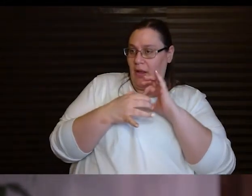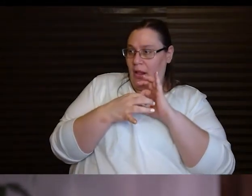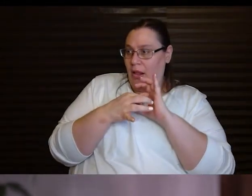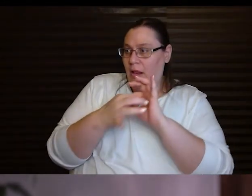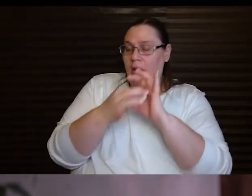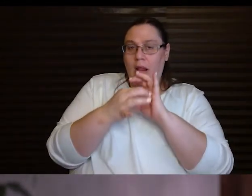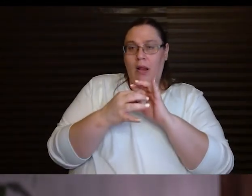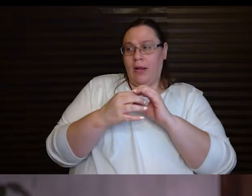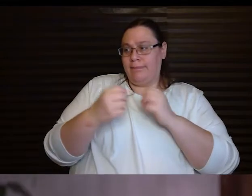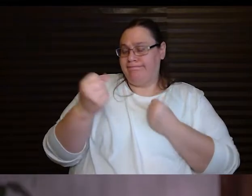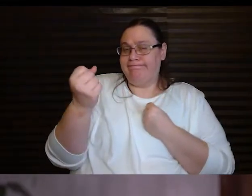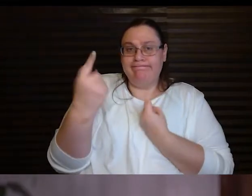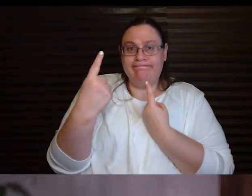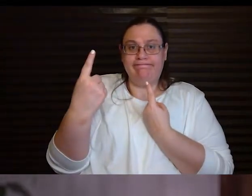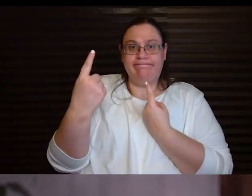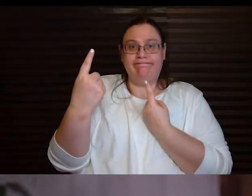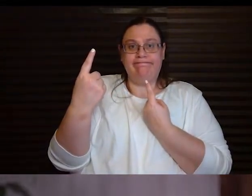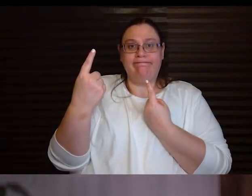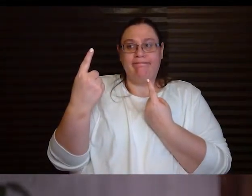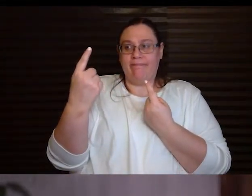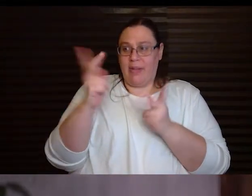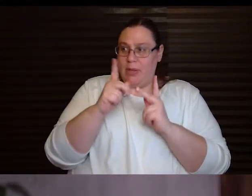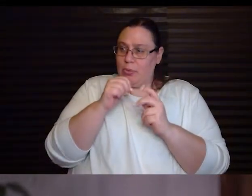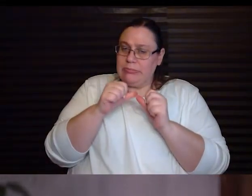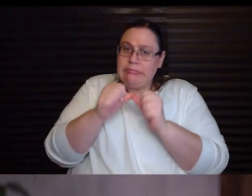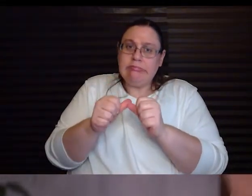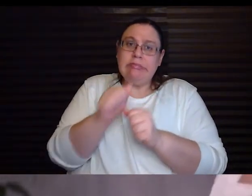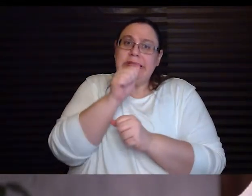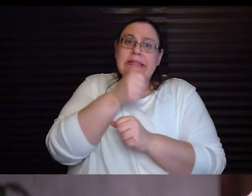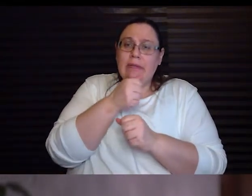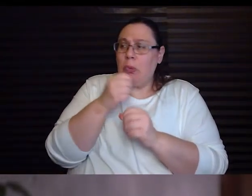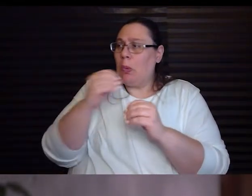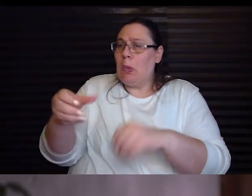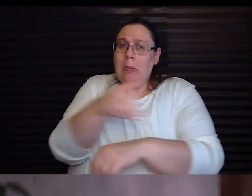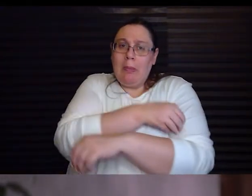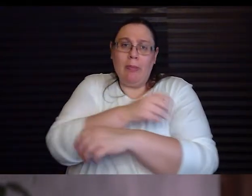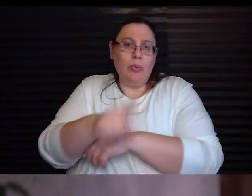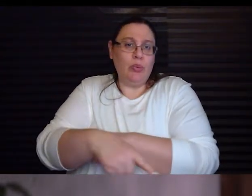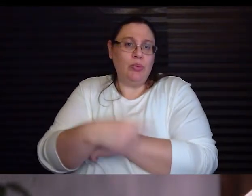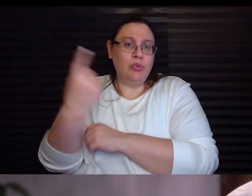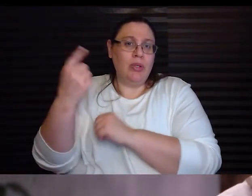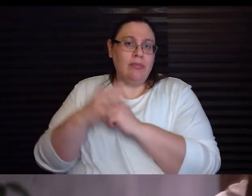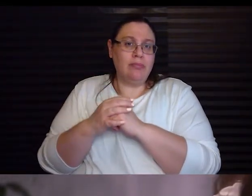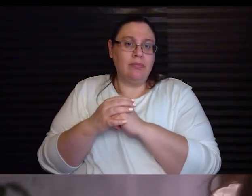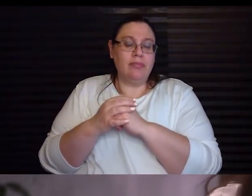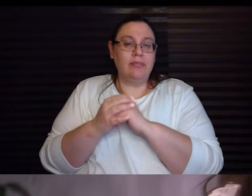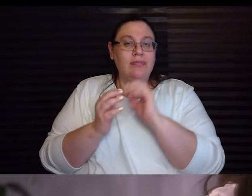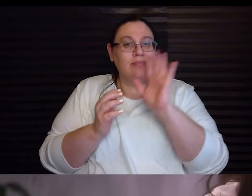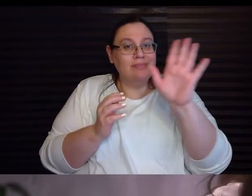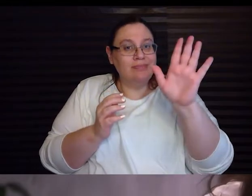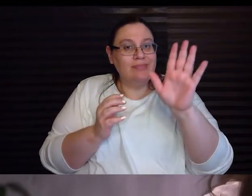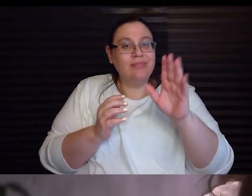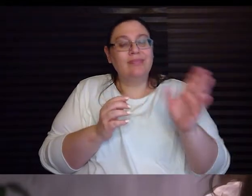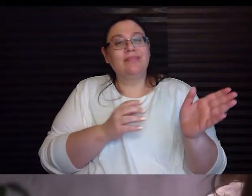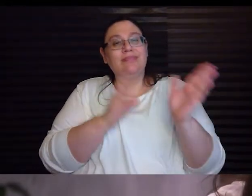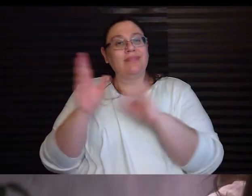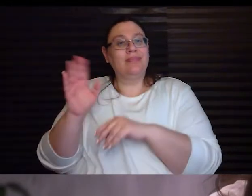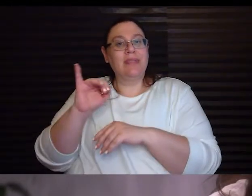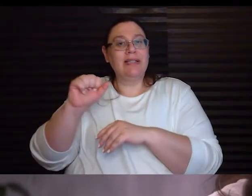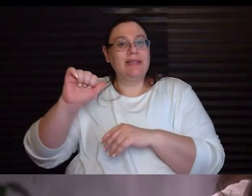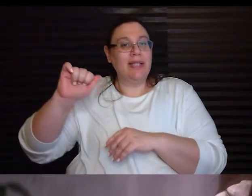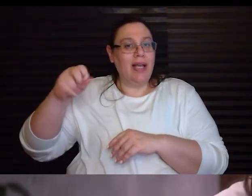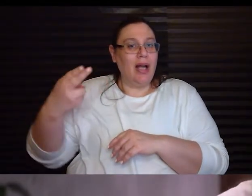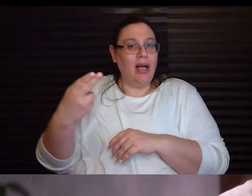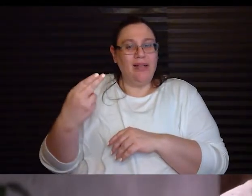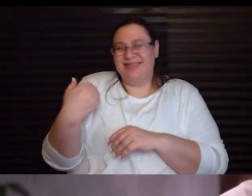a solidarity with those who continue to suffer with powerlessness today. But then look at Isaiah,